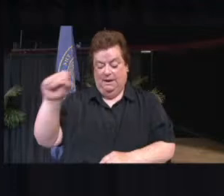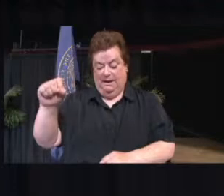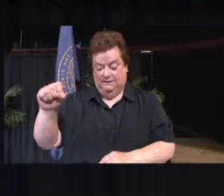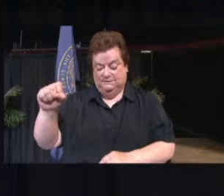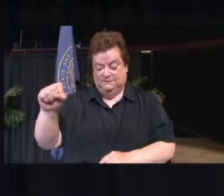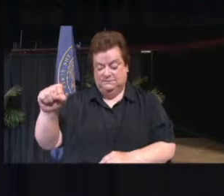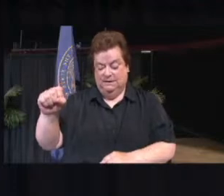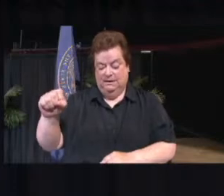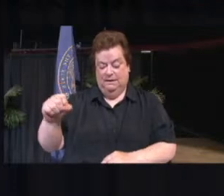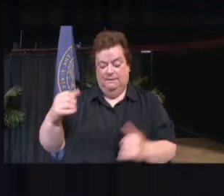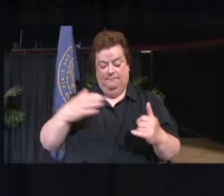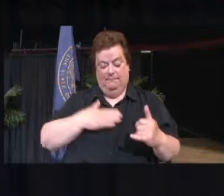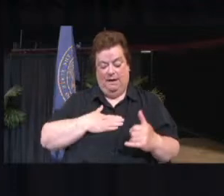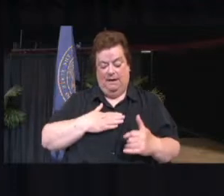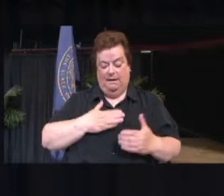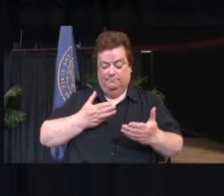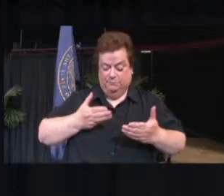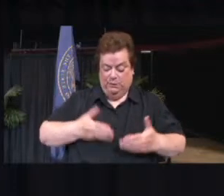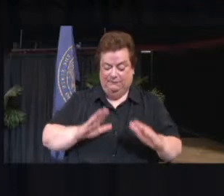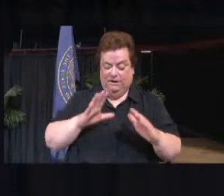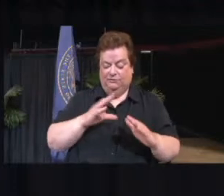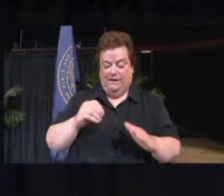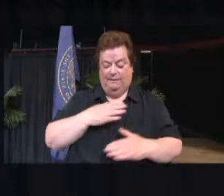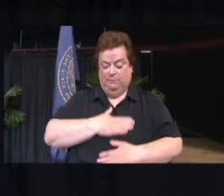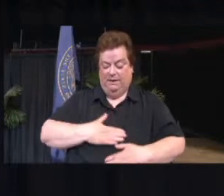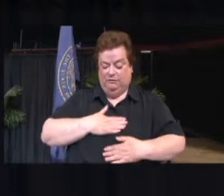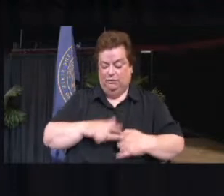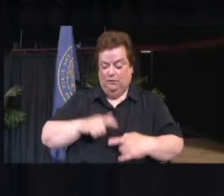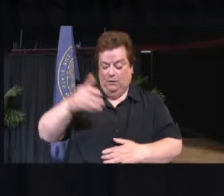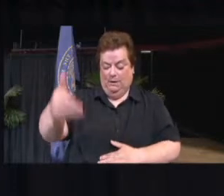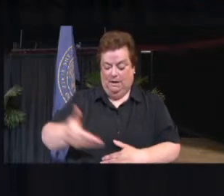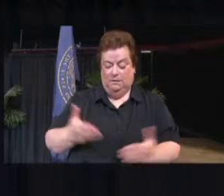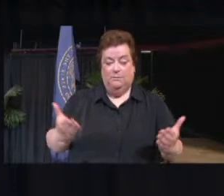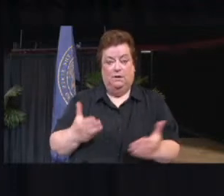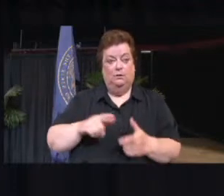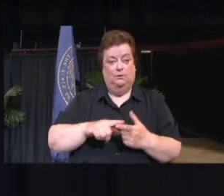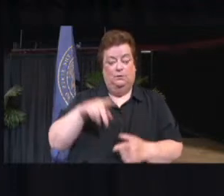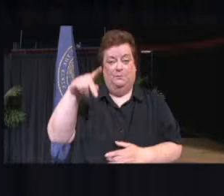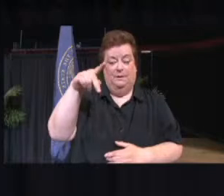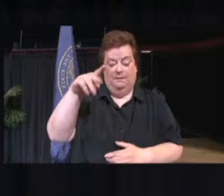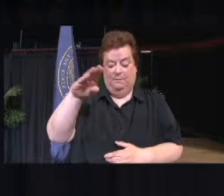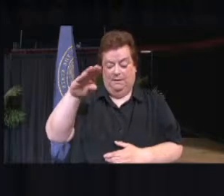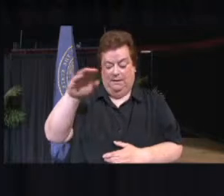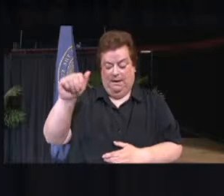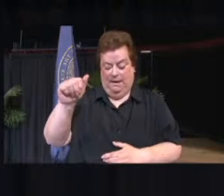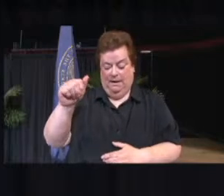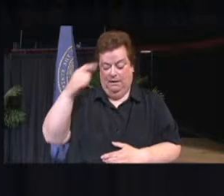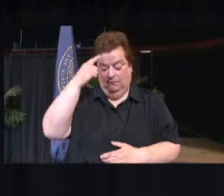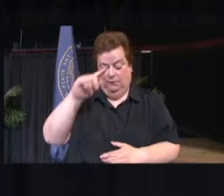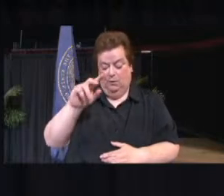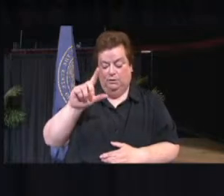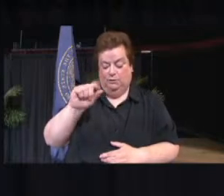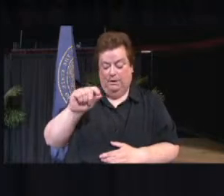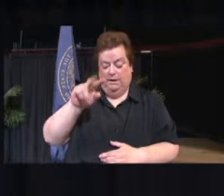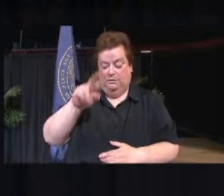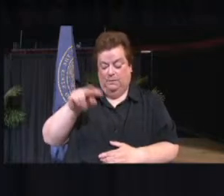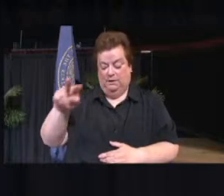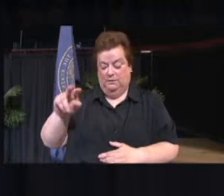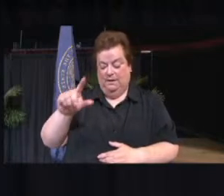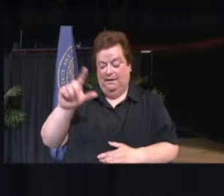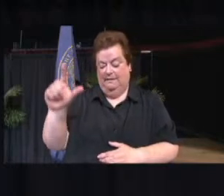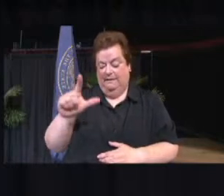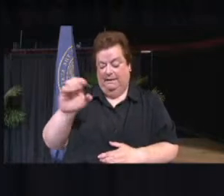Education, it is my privilege and my pleasure to welcome you to Pinnacle Bank Arena and the 2022 Lincoln East High